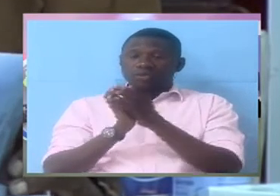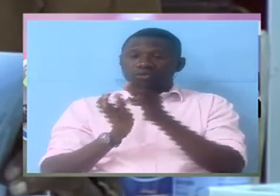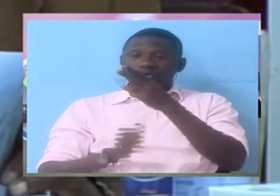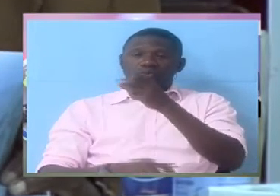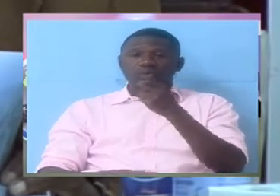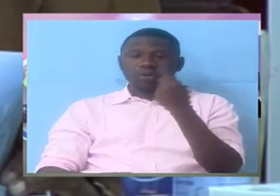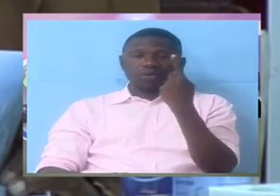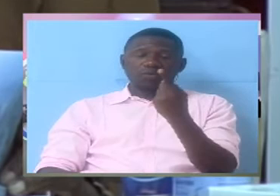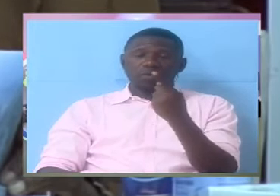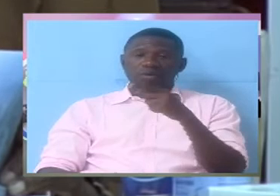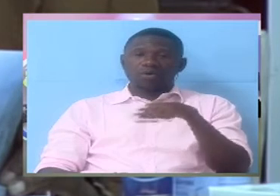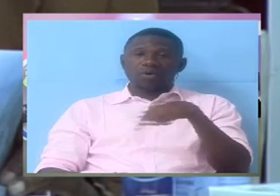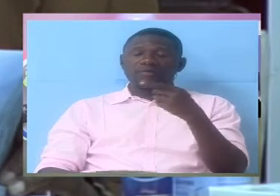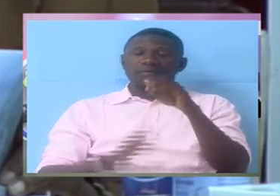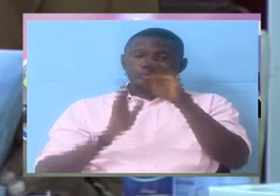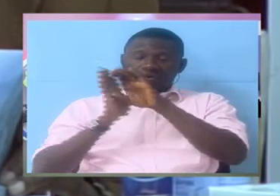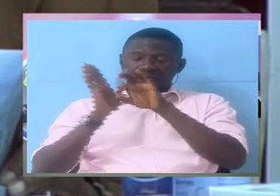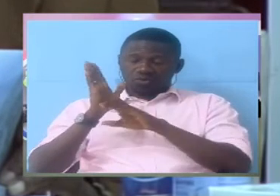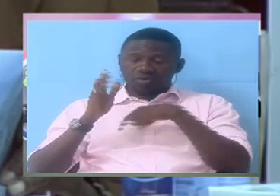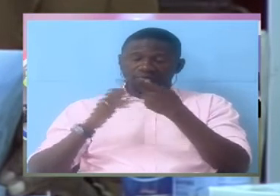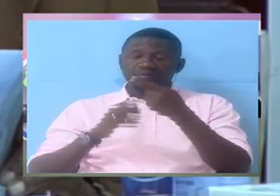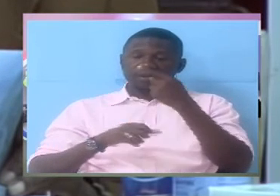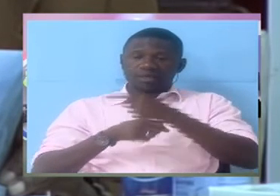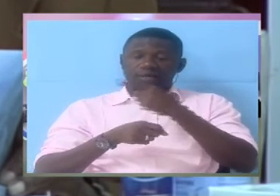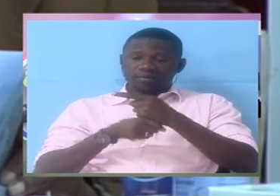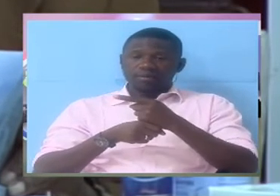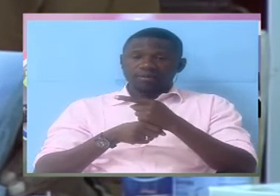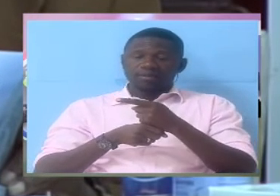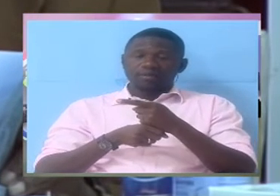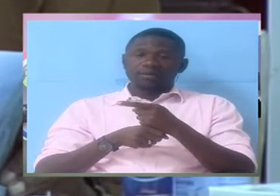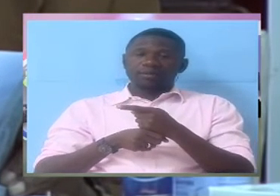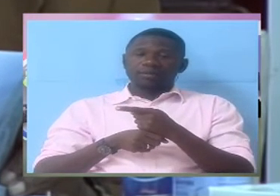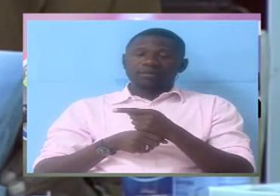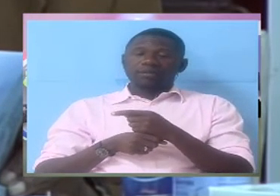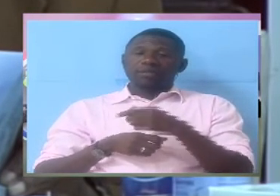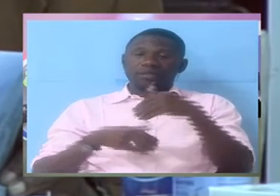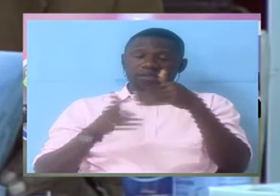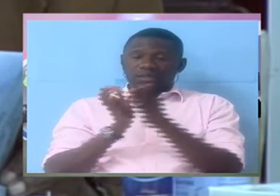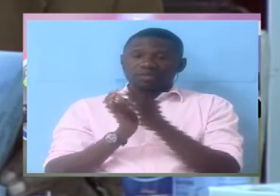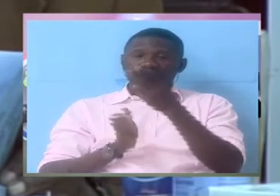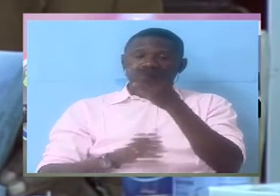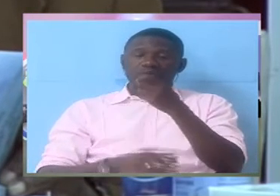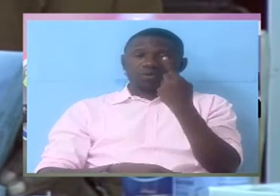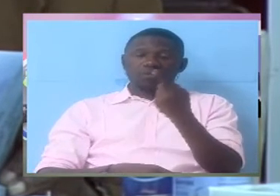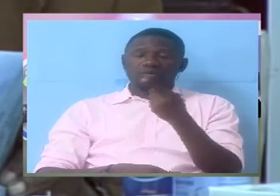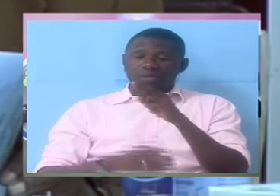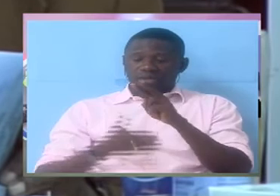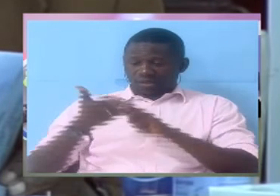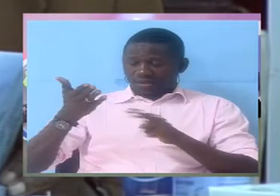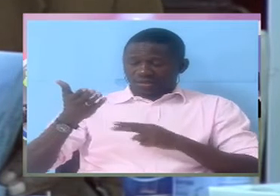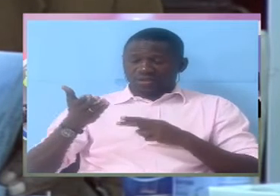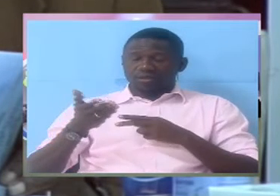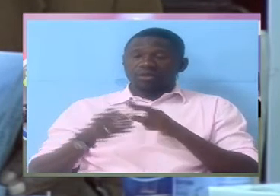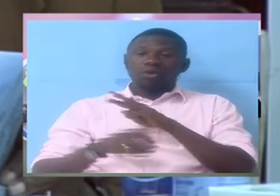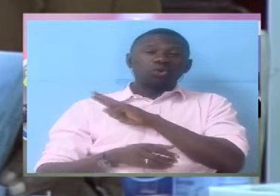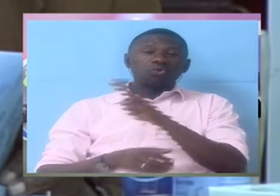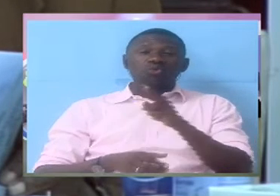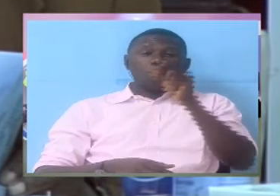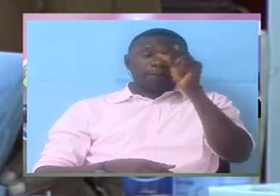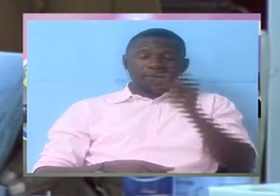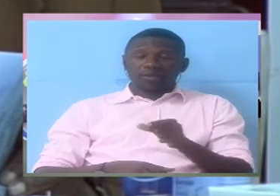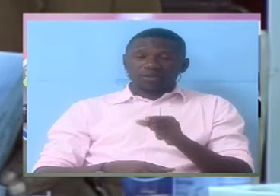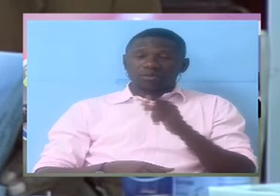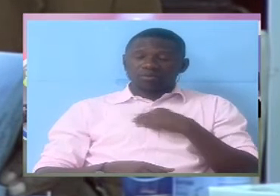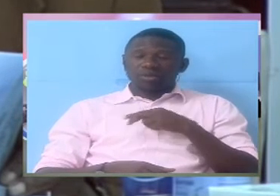Gambia. Gambia la constitution la bunda mu anin kiling. Section 21 reads as follows. No person shall